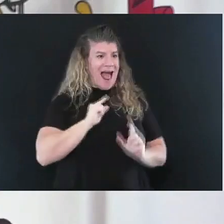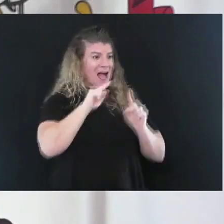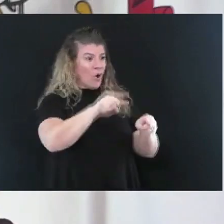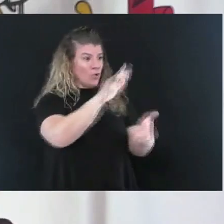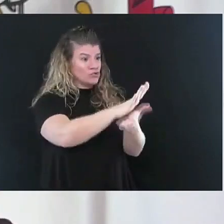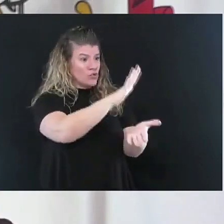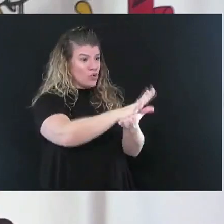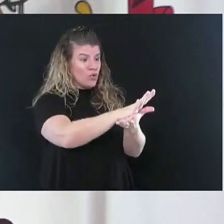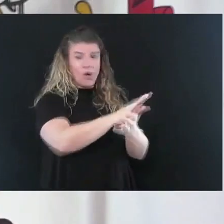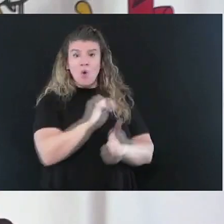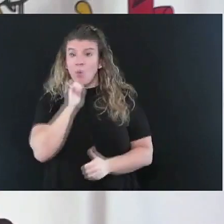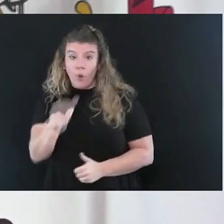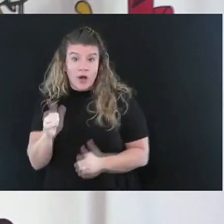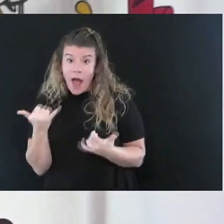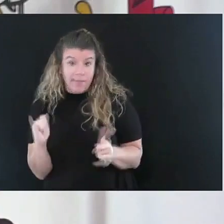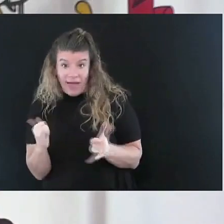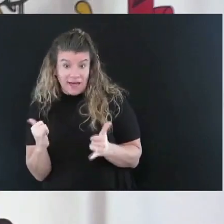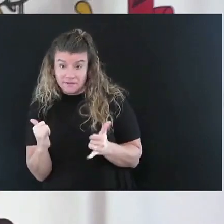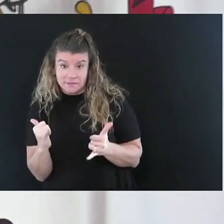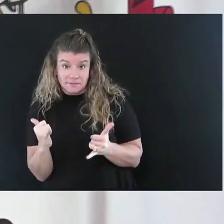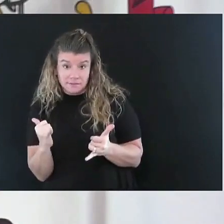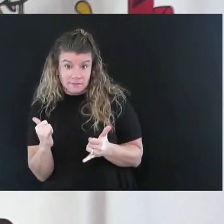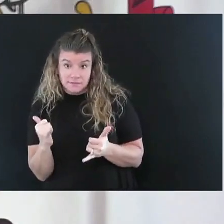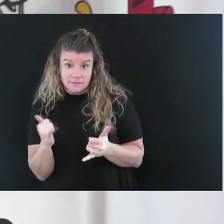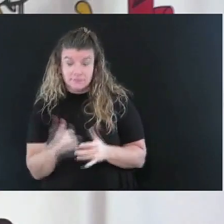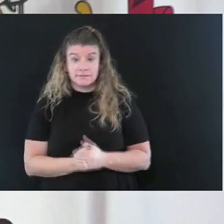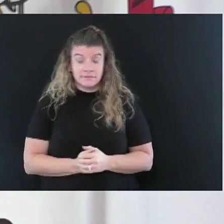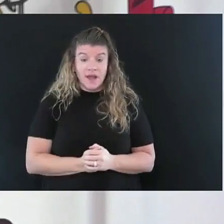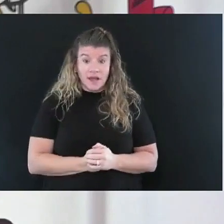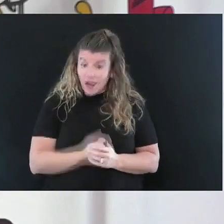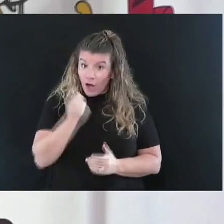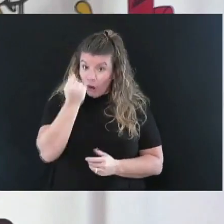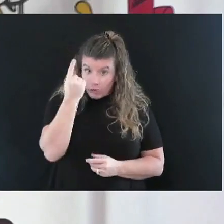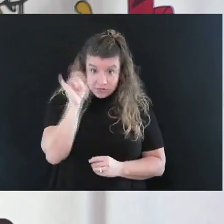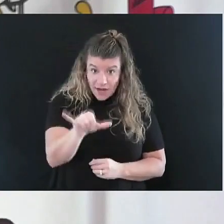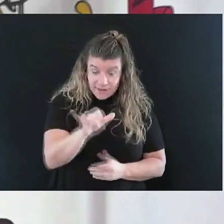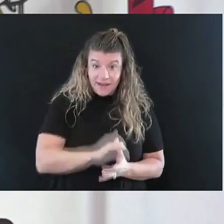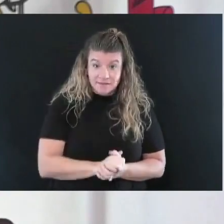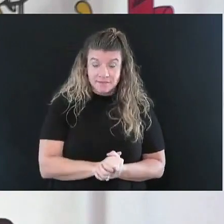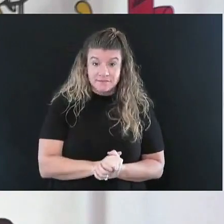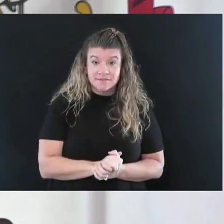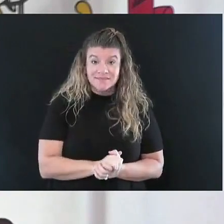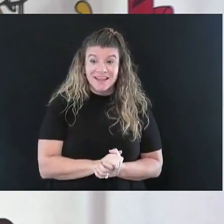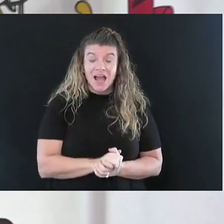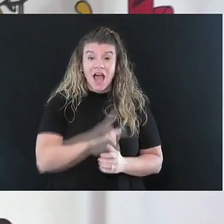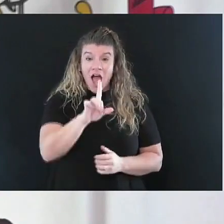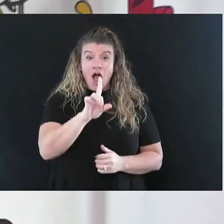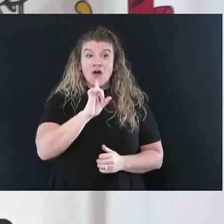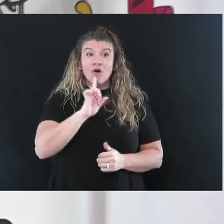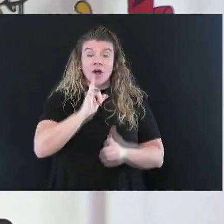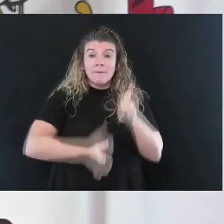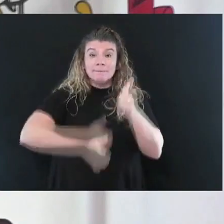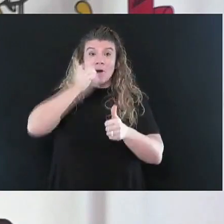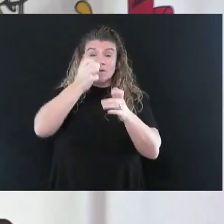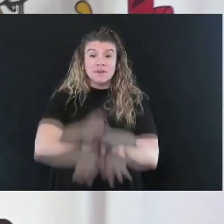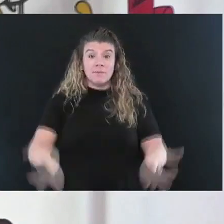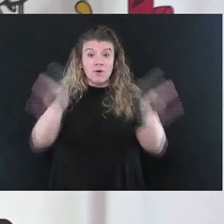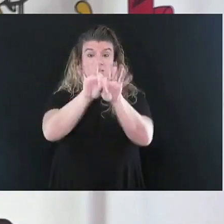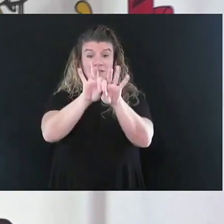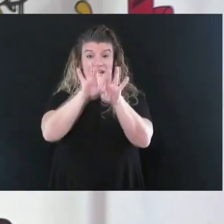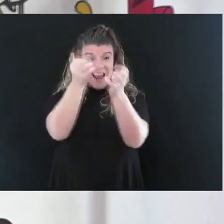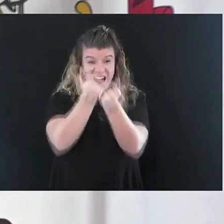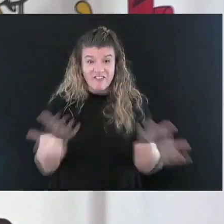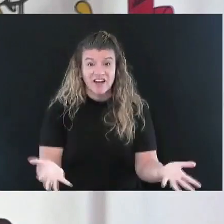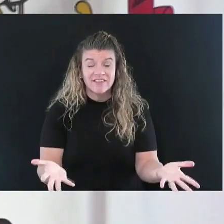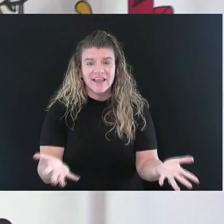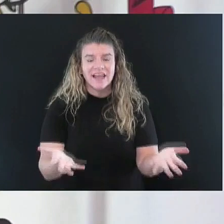be playing. In addition to all that, what is way more important than anything is to try